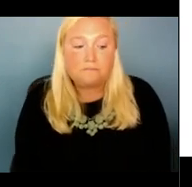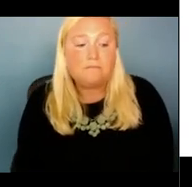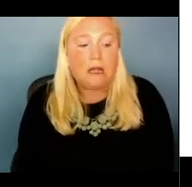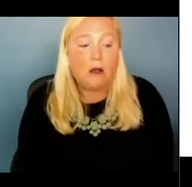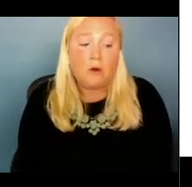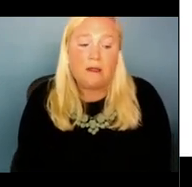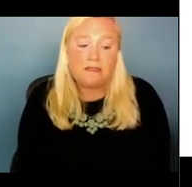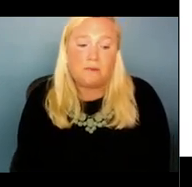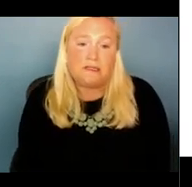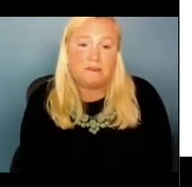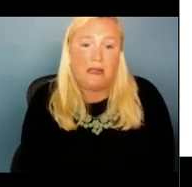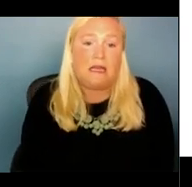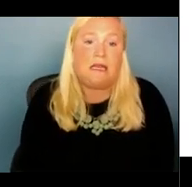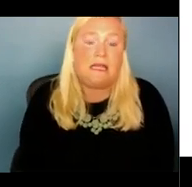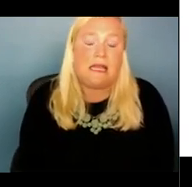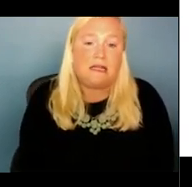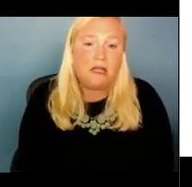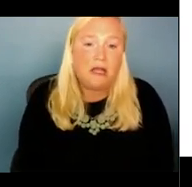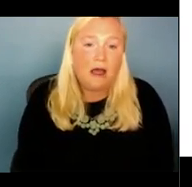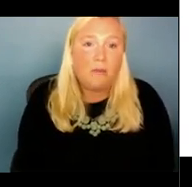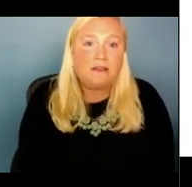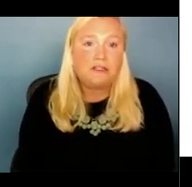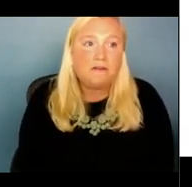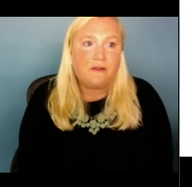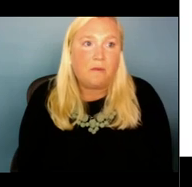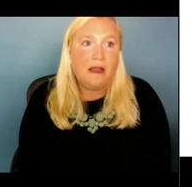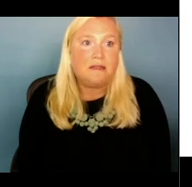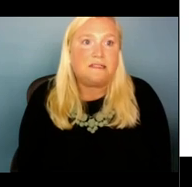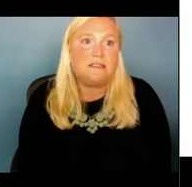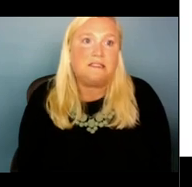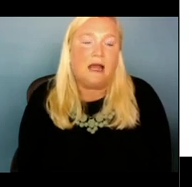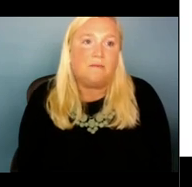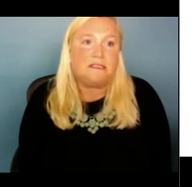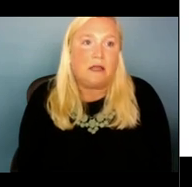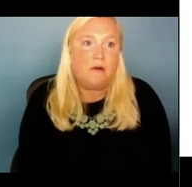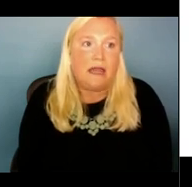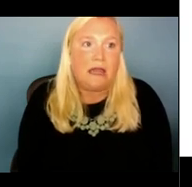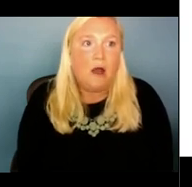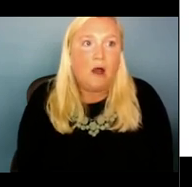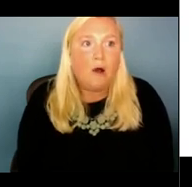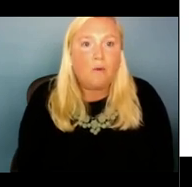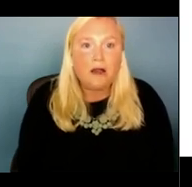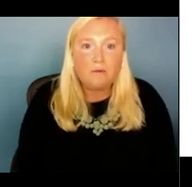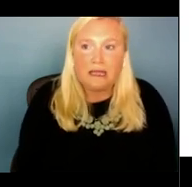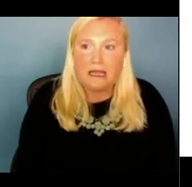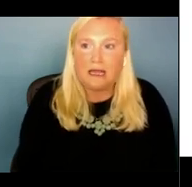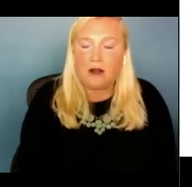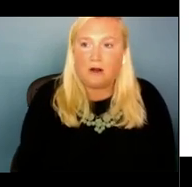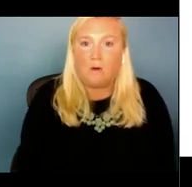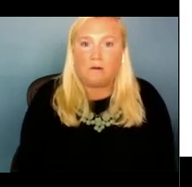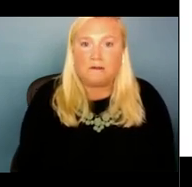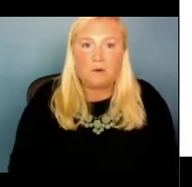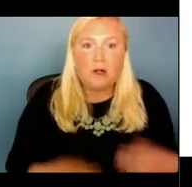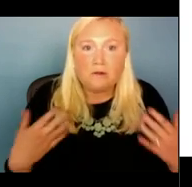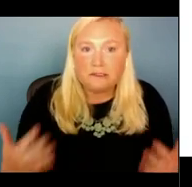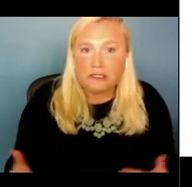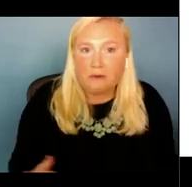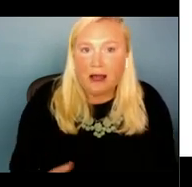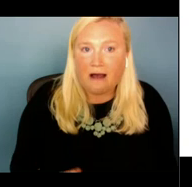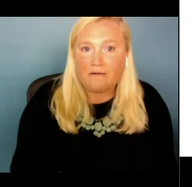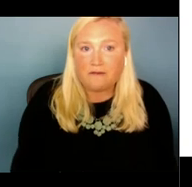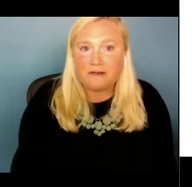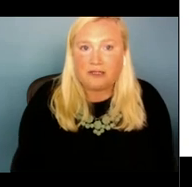talk or willing to participate and engage. But usually for the parents, it's a time to say, okay, where are we in our goals?